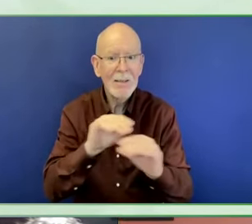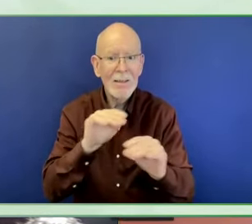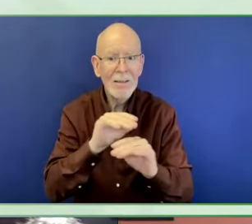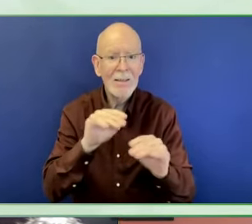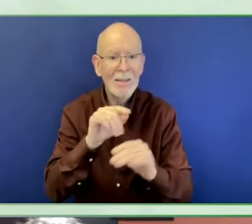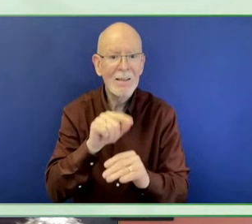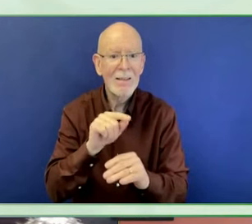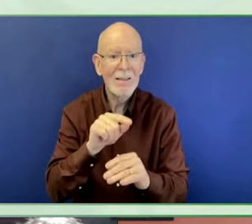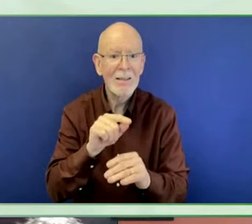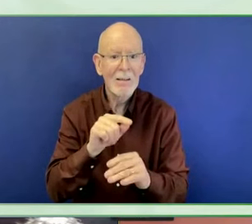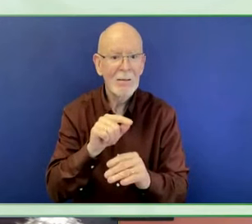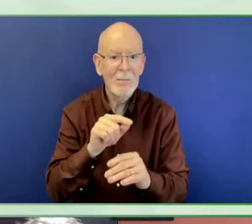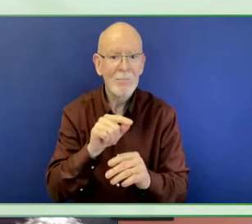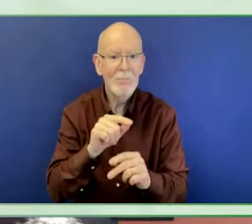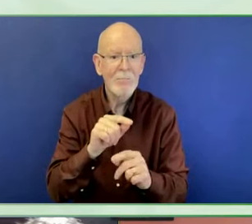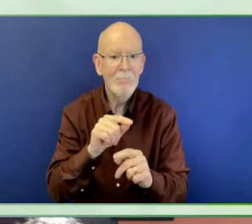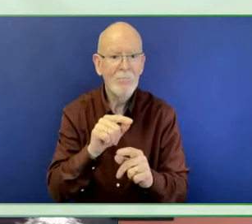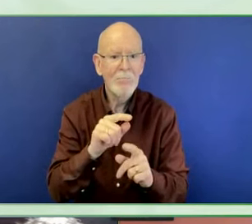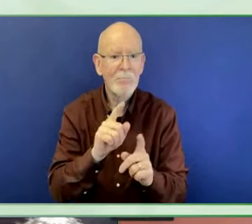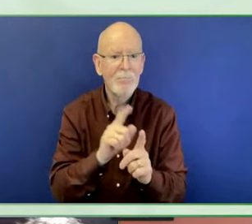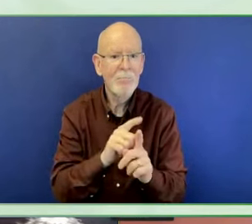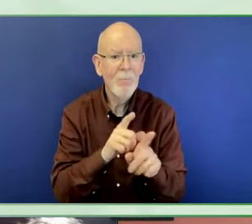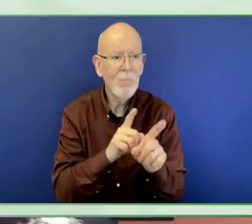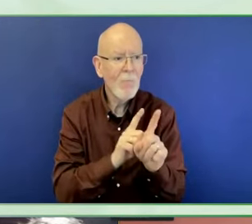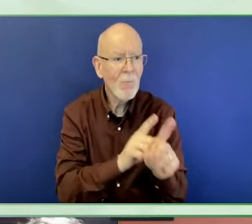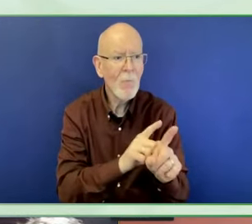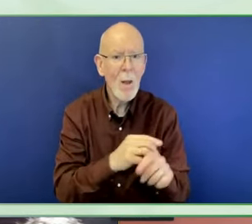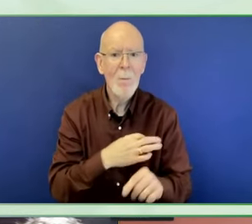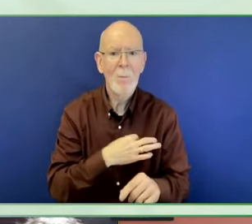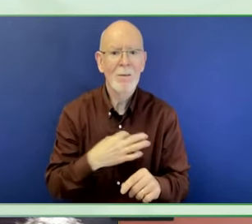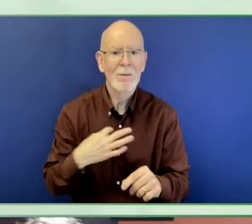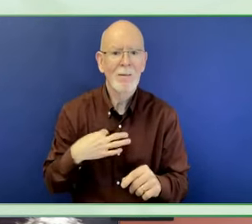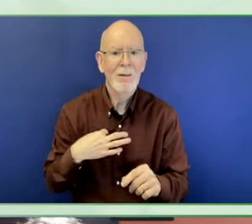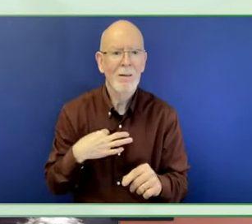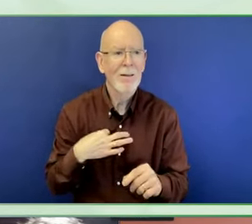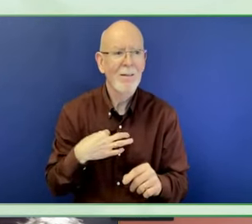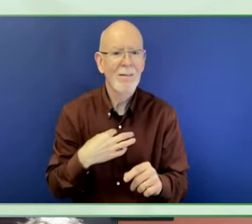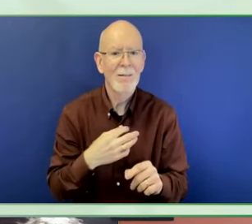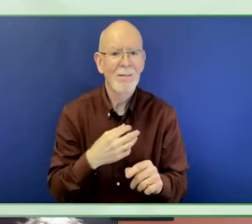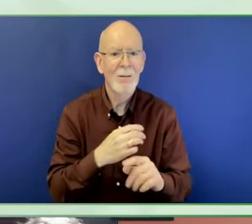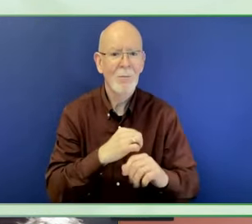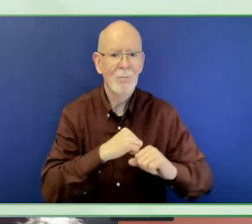Yeah, thank you. Like, I think that